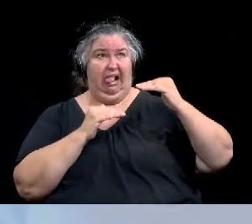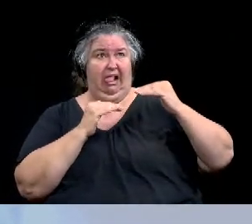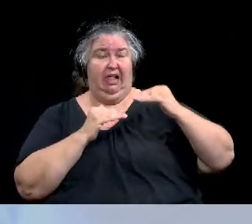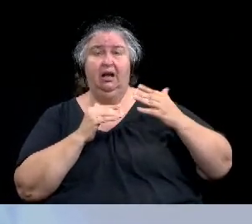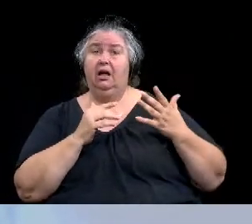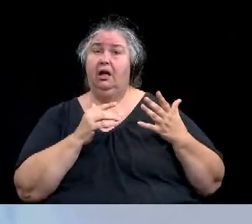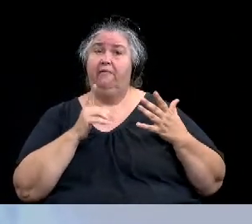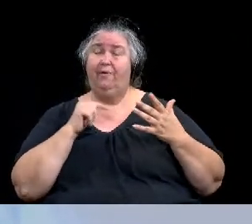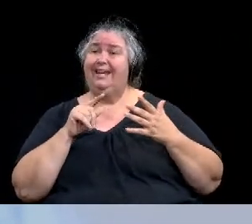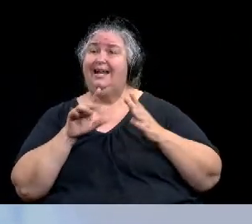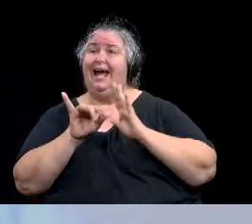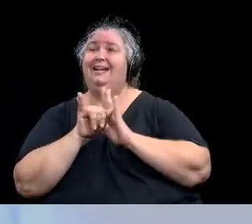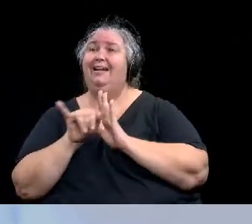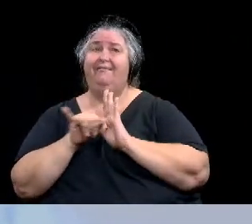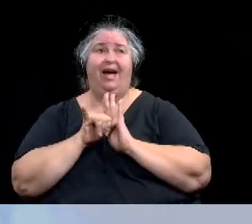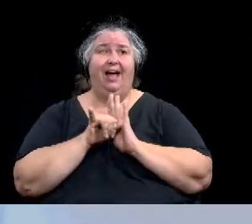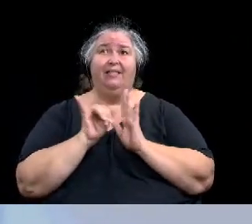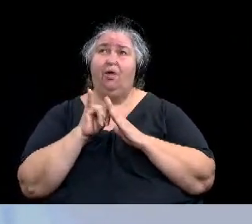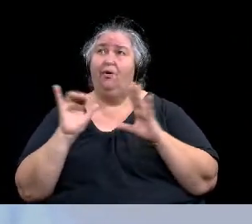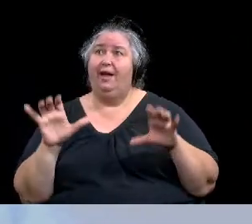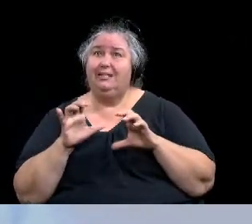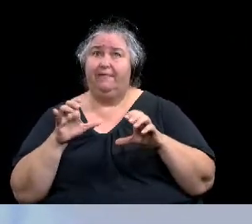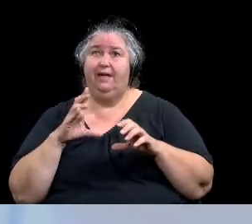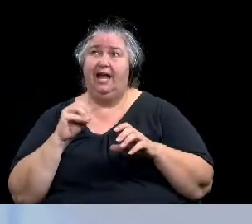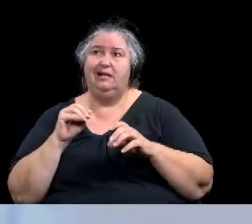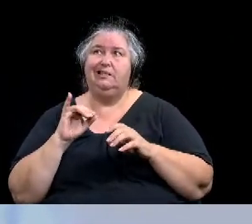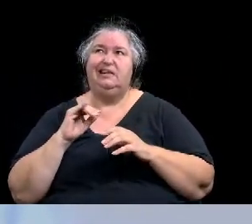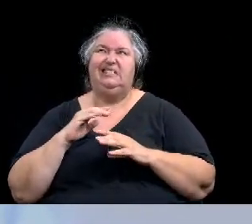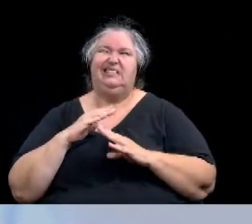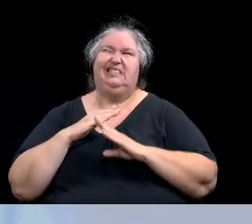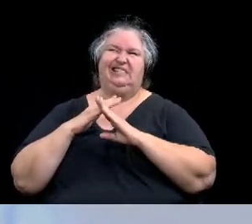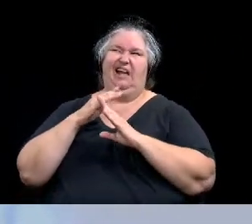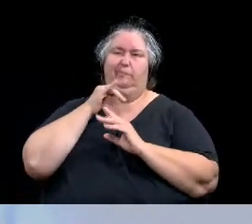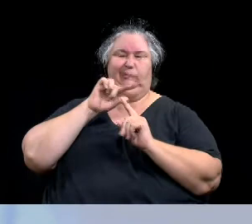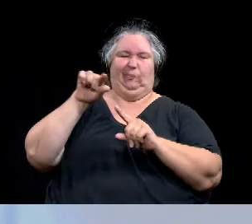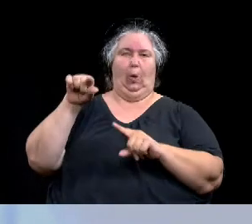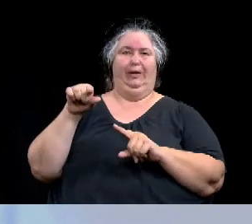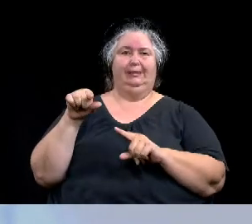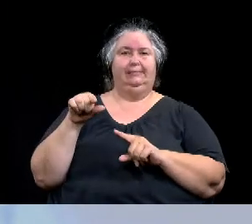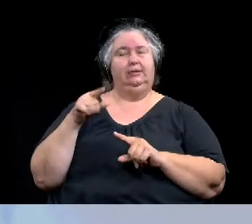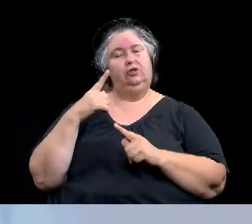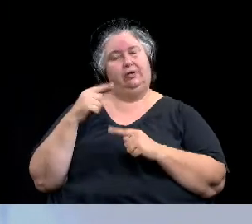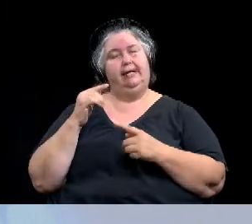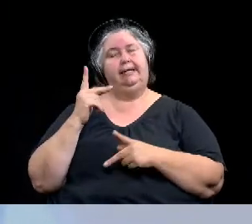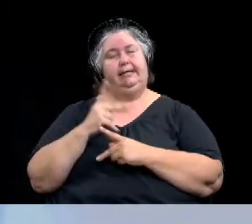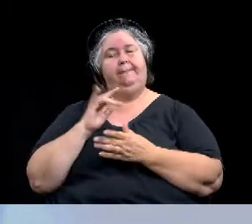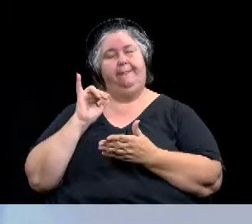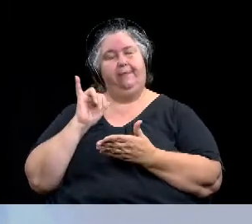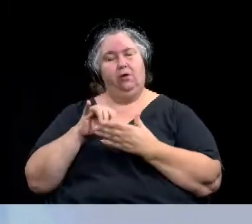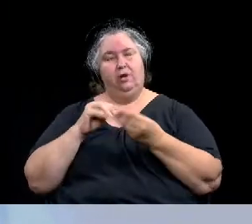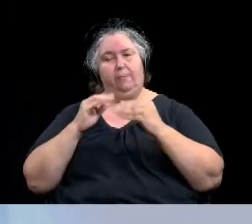those activities, refrain from those activities, perhaps we can get that number down. And as we